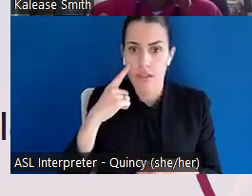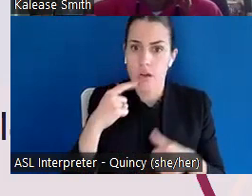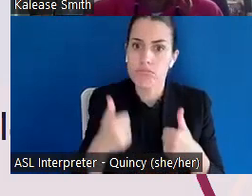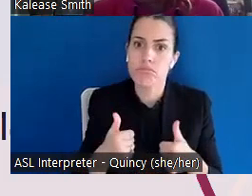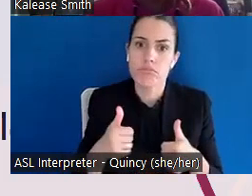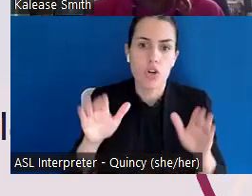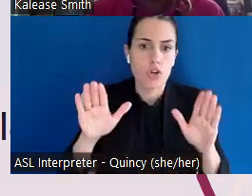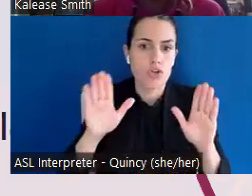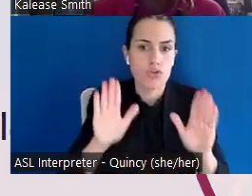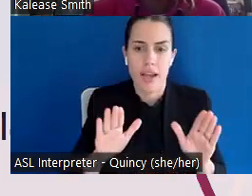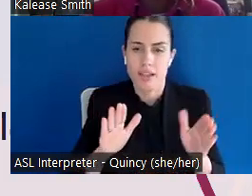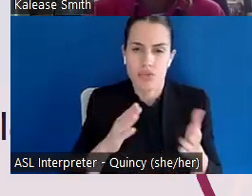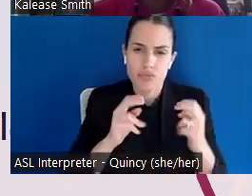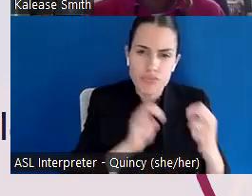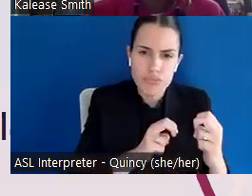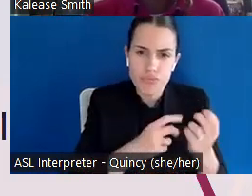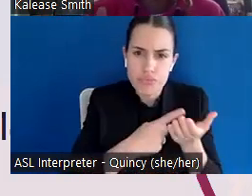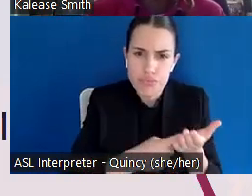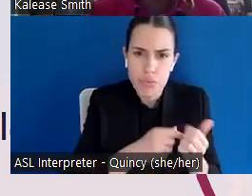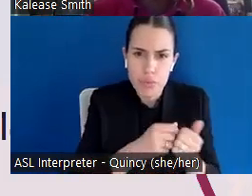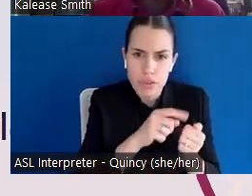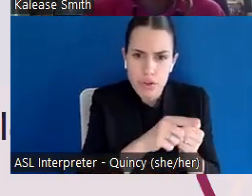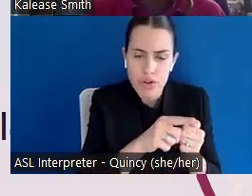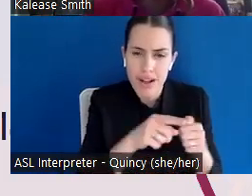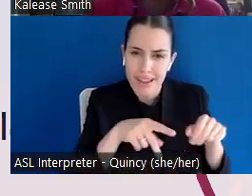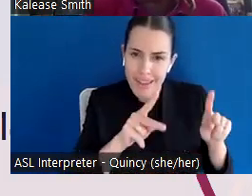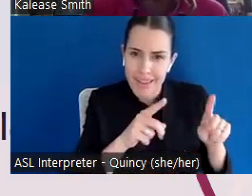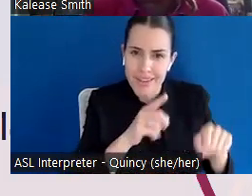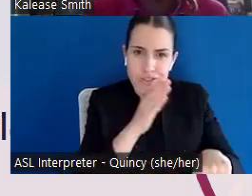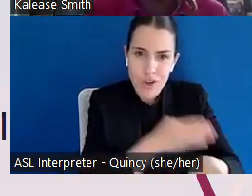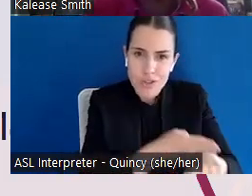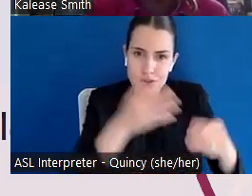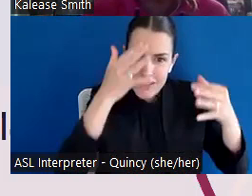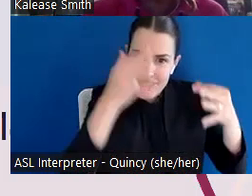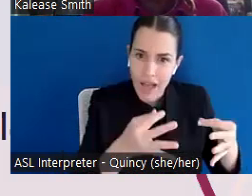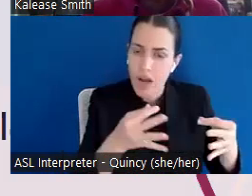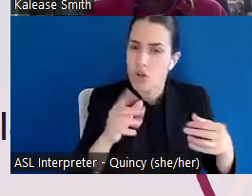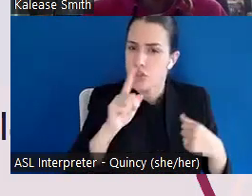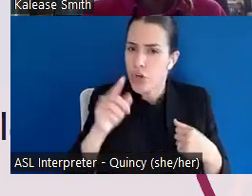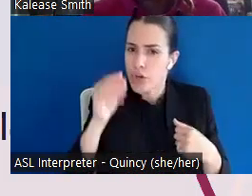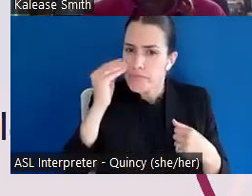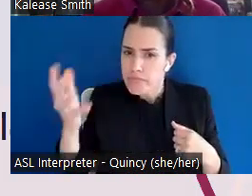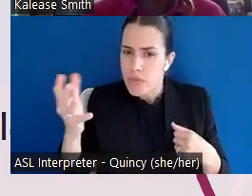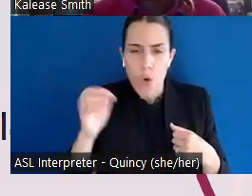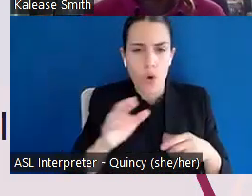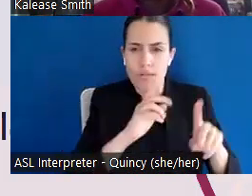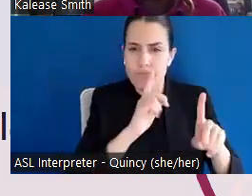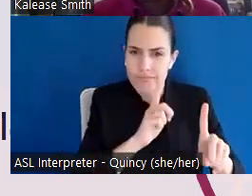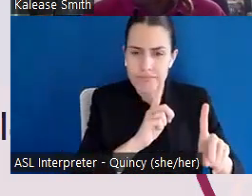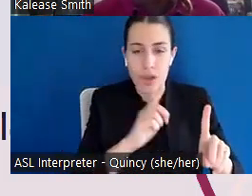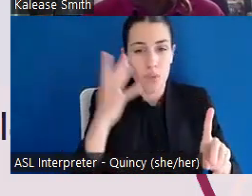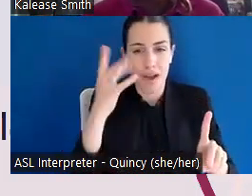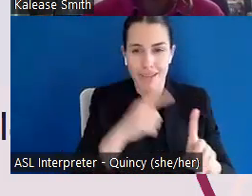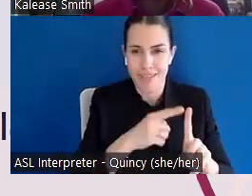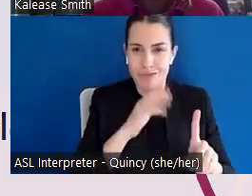to actually have that conversation and let the daughter consent to, I want the counselor to know, because the daughter was sexually